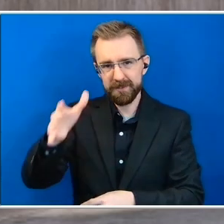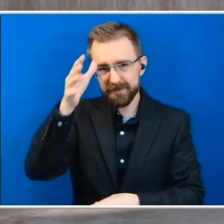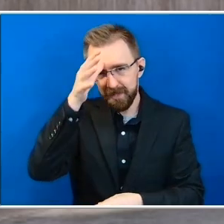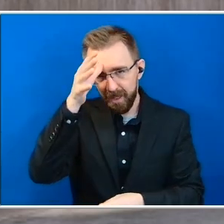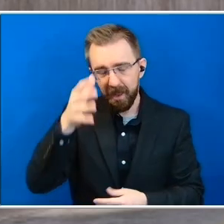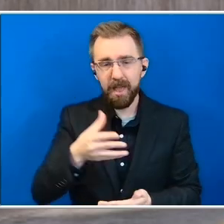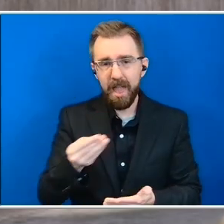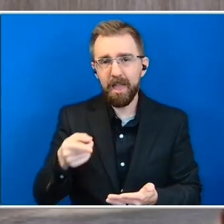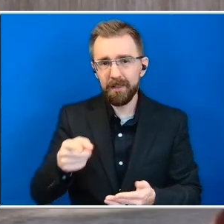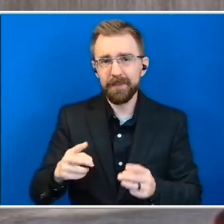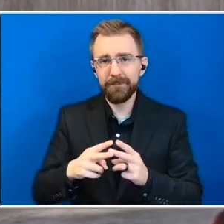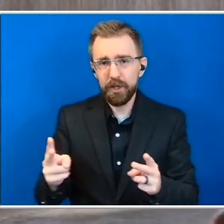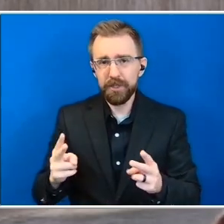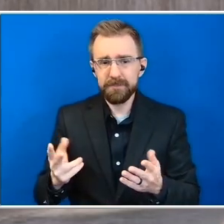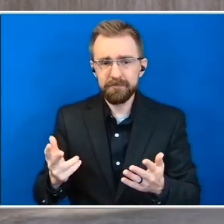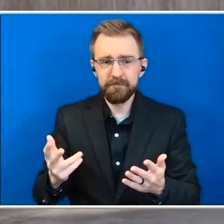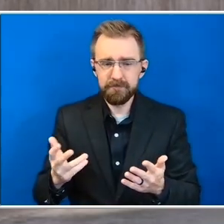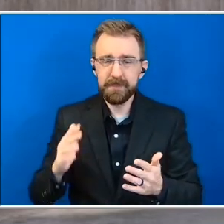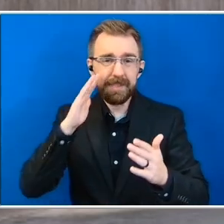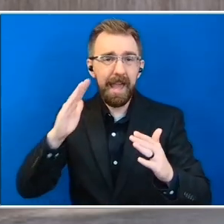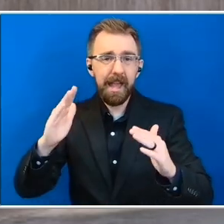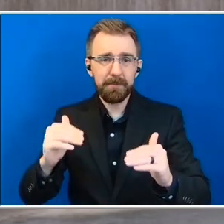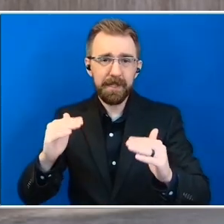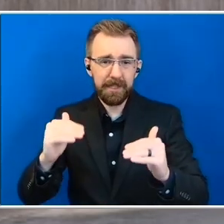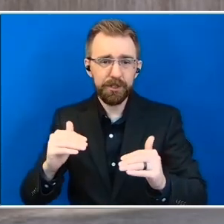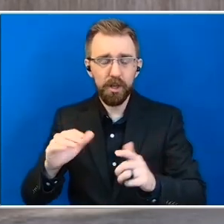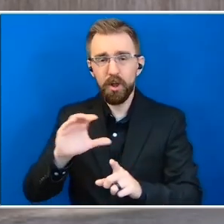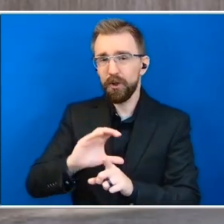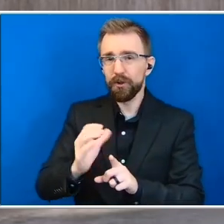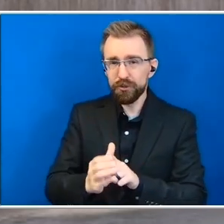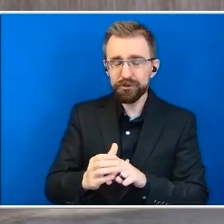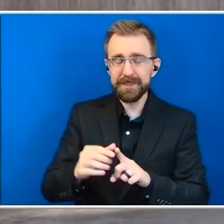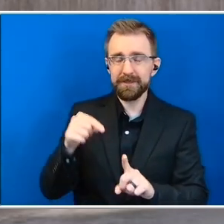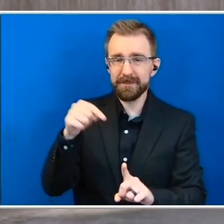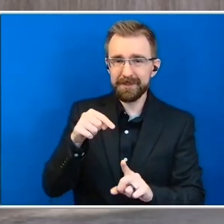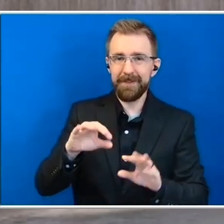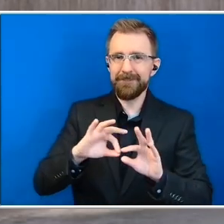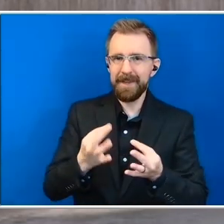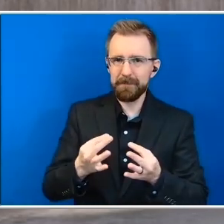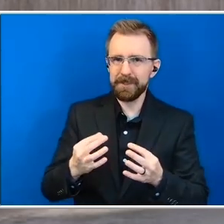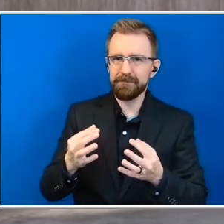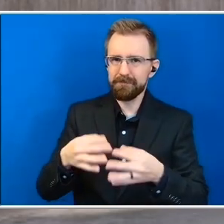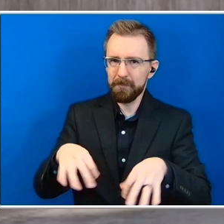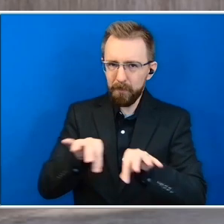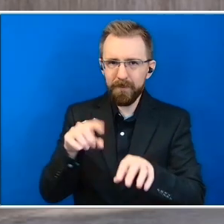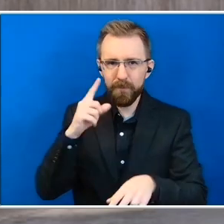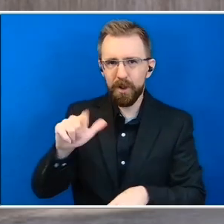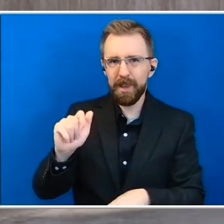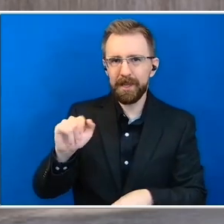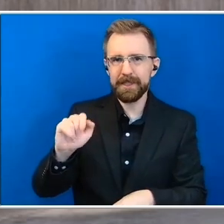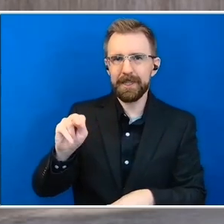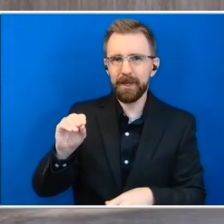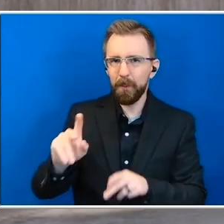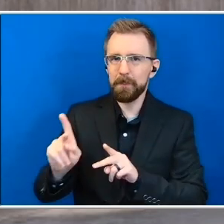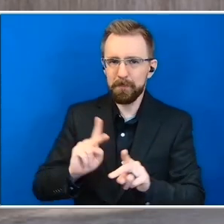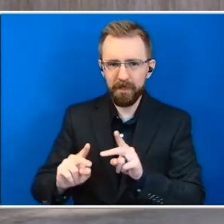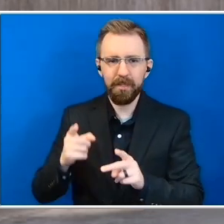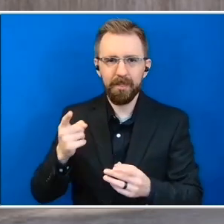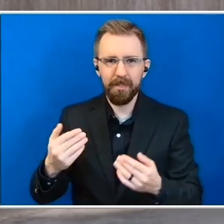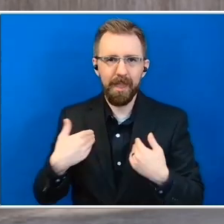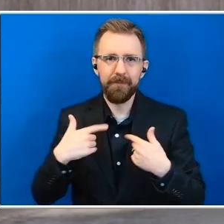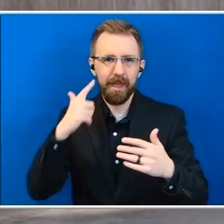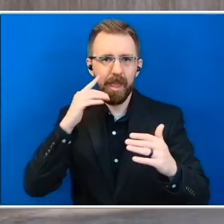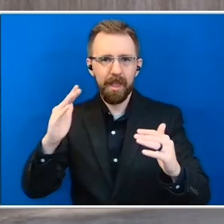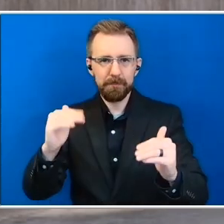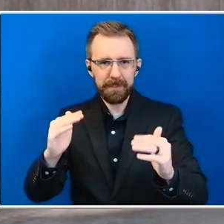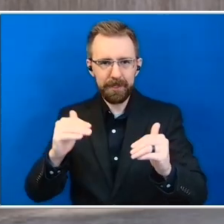is it's an expectation. Culturally, family is very important for Latinos, and there is an expectation